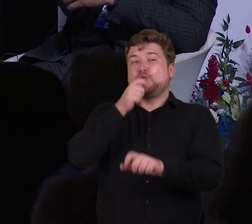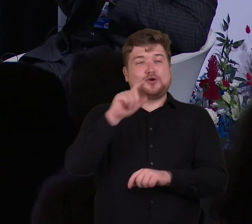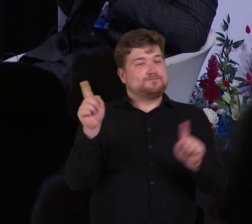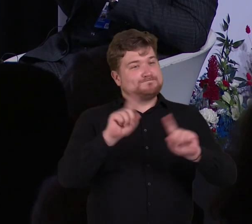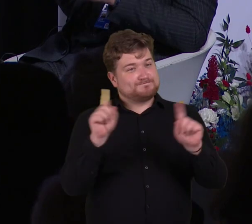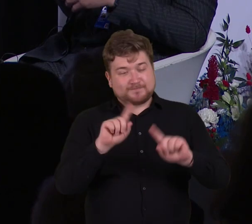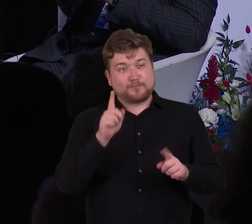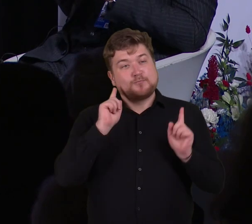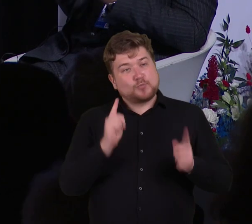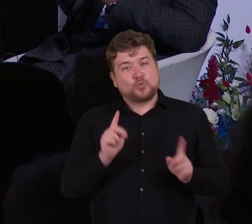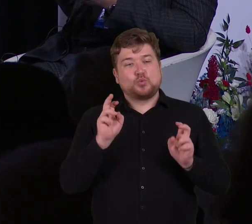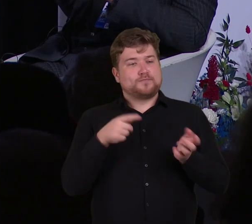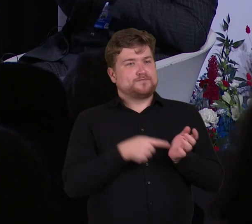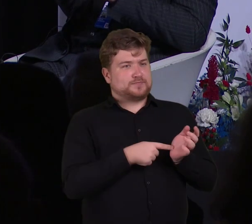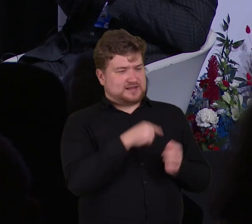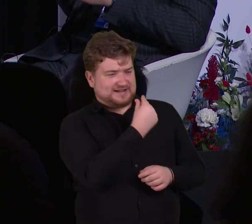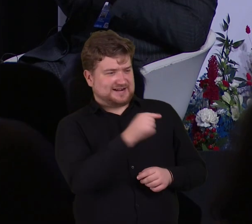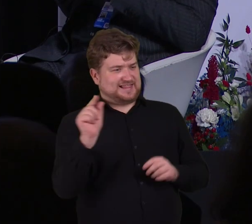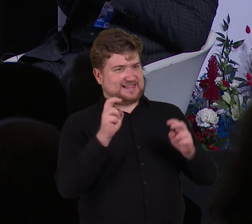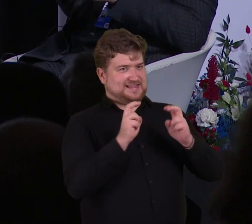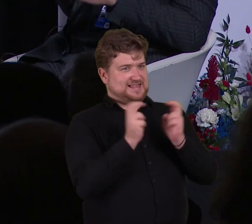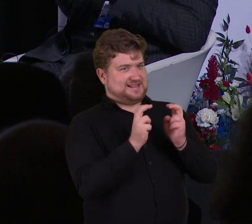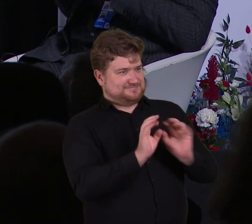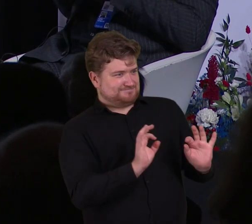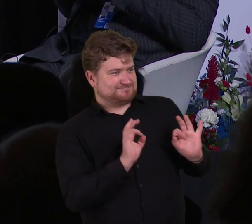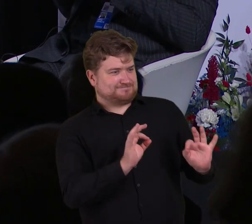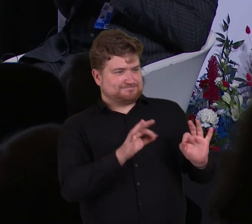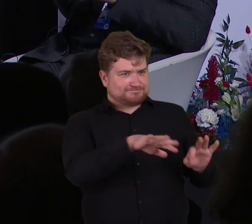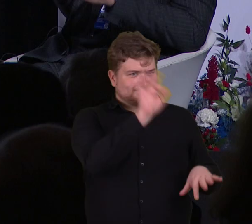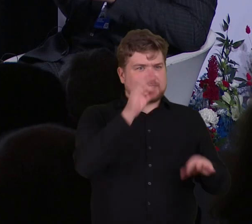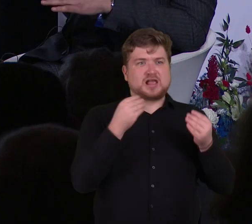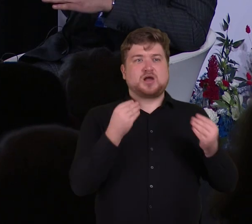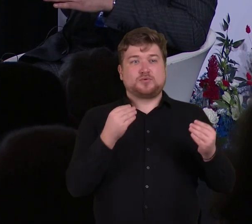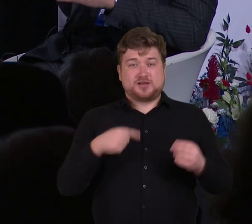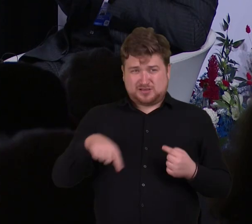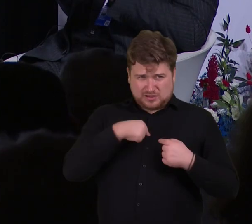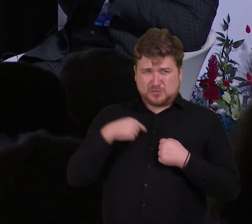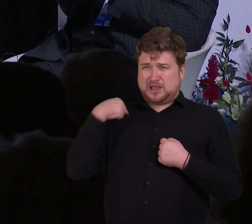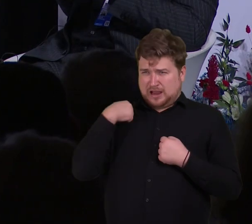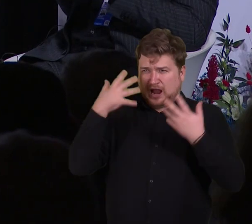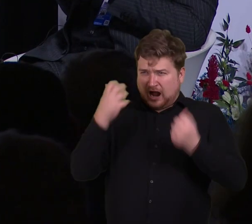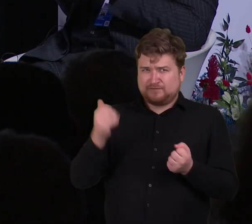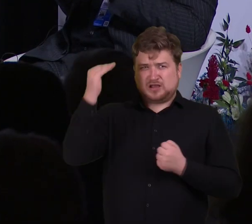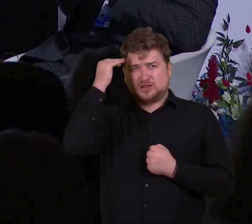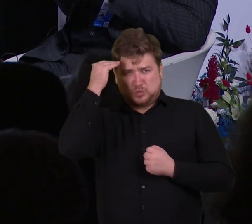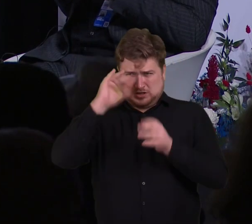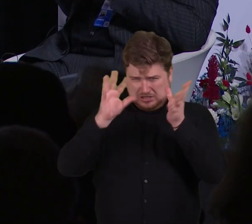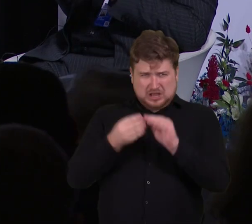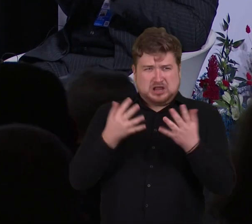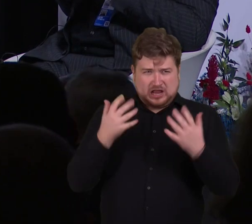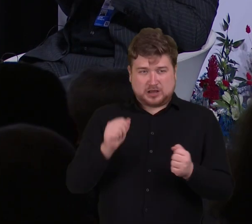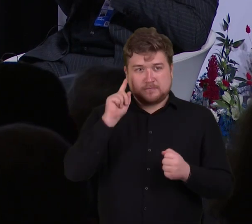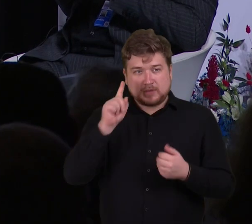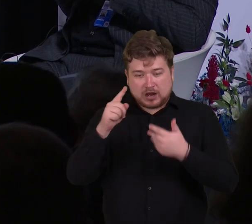phrases. We should say specifically how to achieve green energy, for instance. If we're getting into detail, the